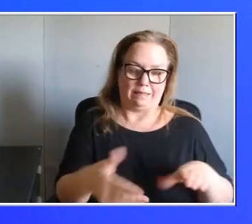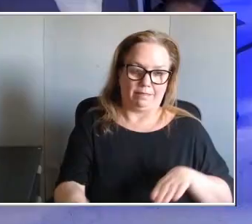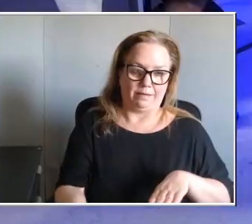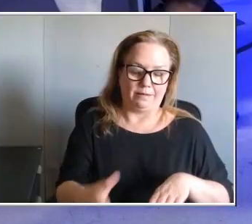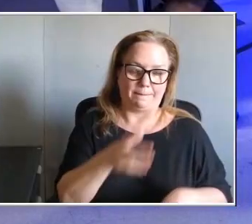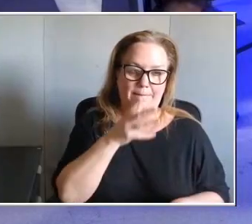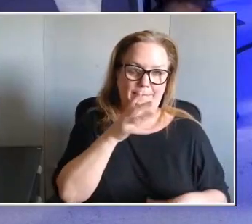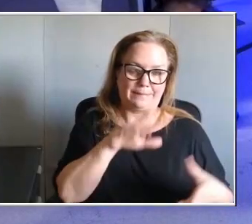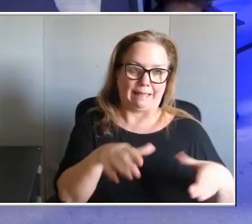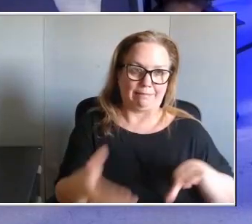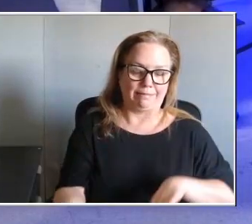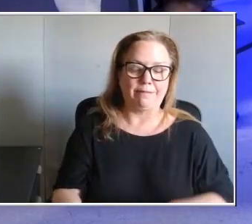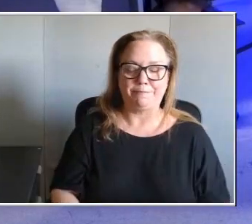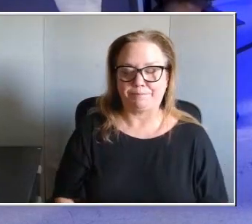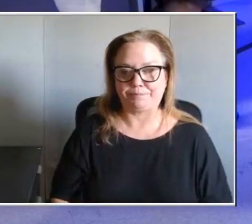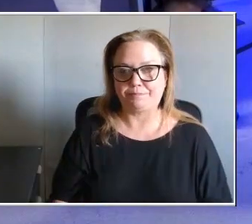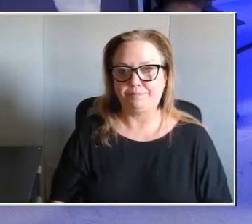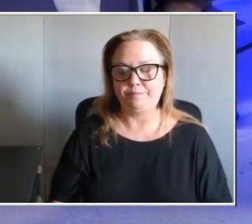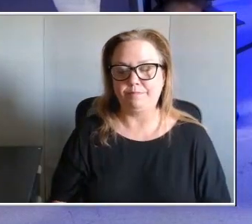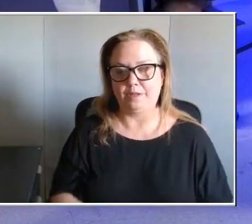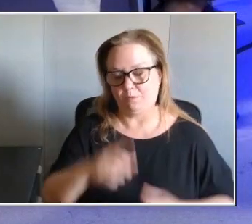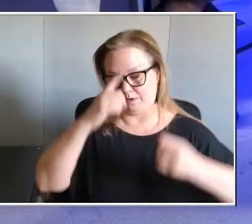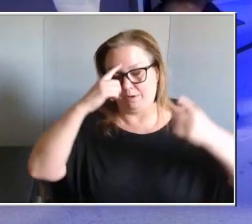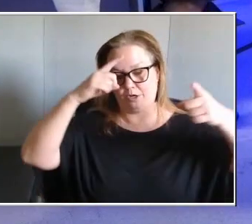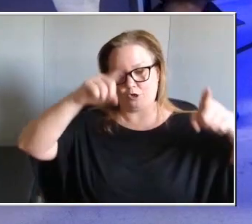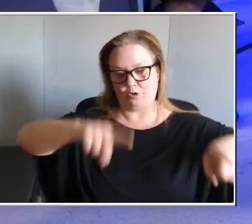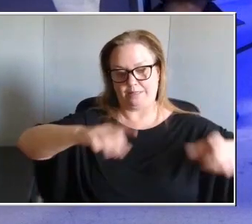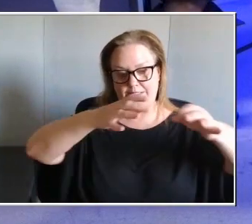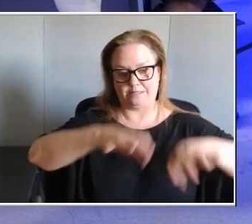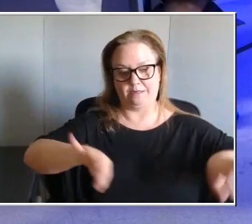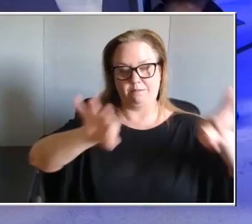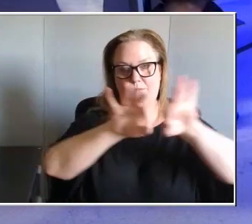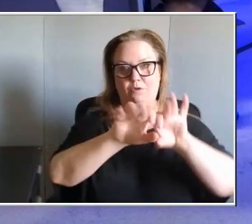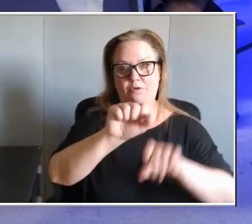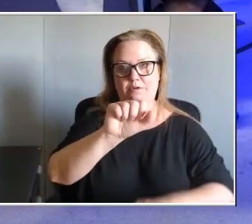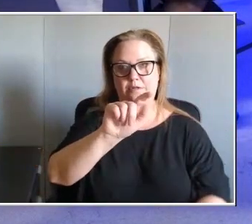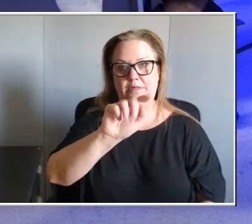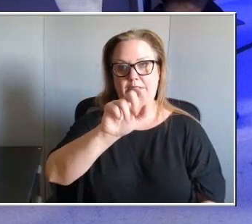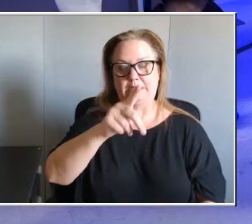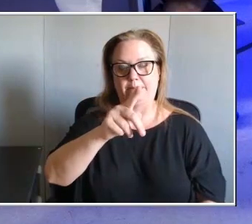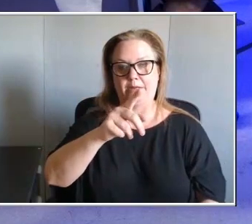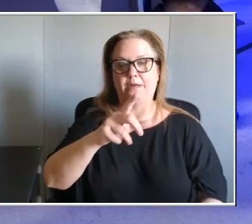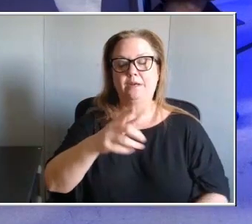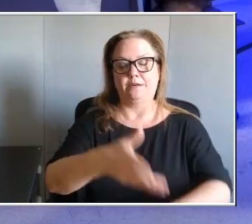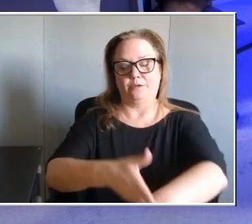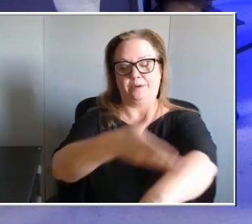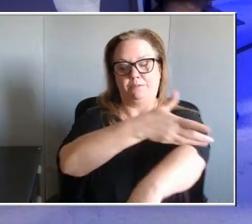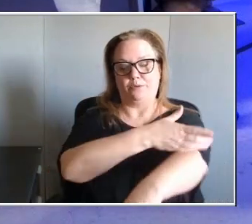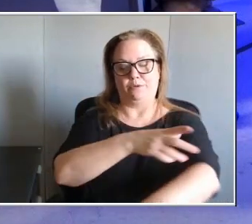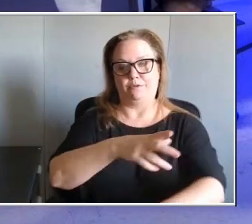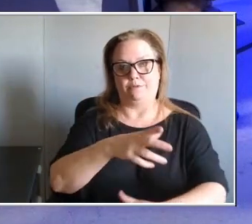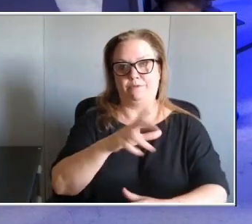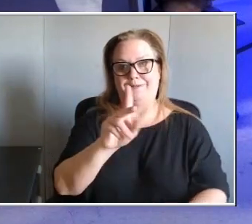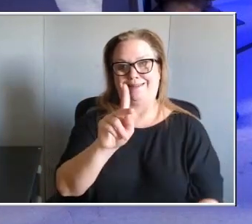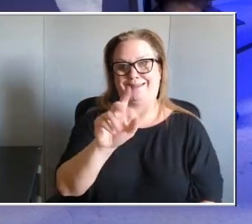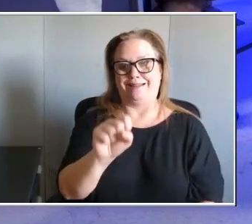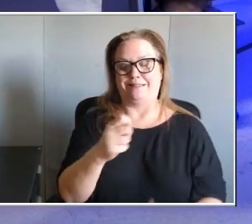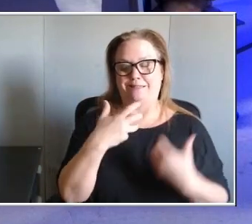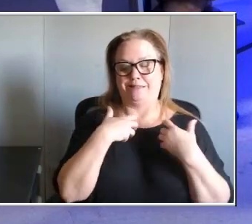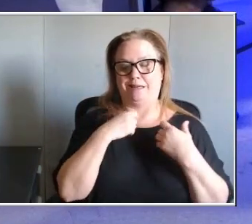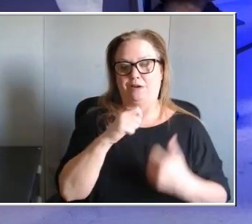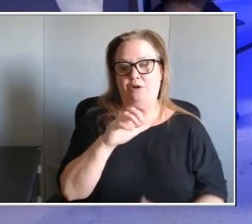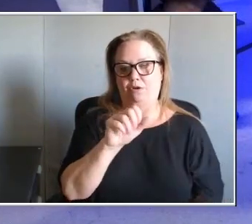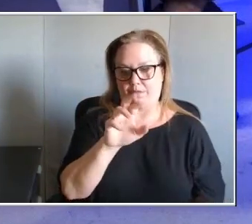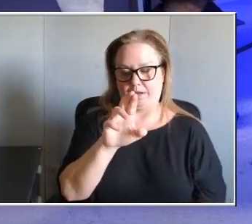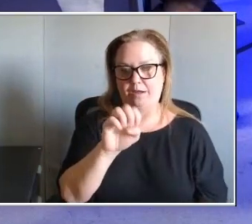sure. Yeah, I think we would all agree that that would be a really important step to trying to improve the health care of Kansans, is just making sure they can actually have access to health care